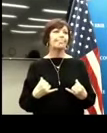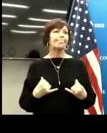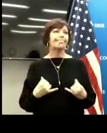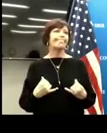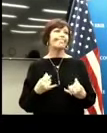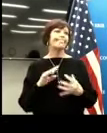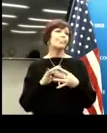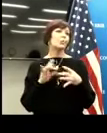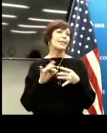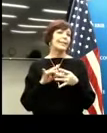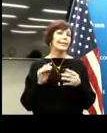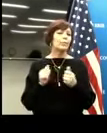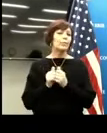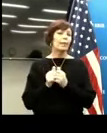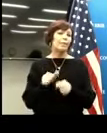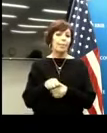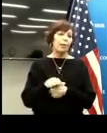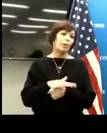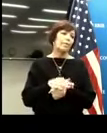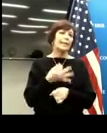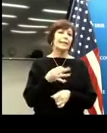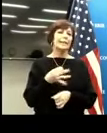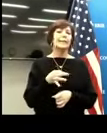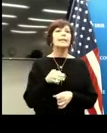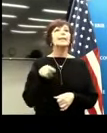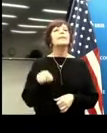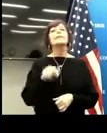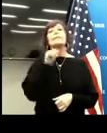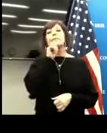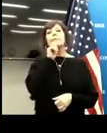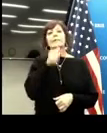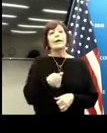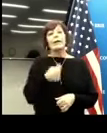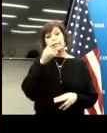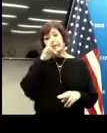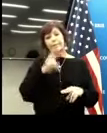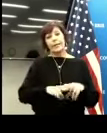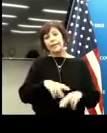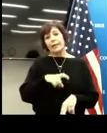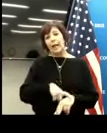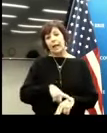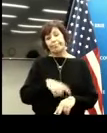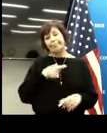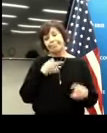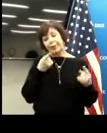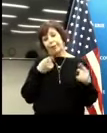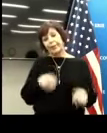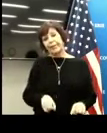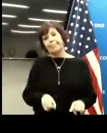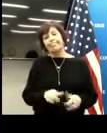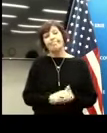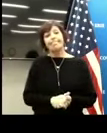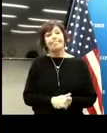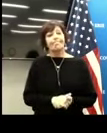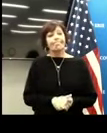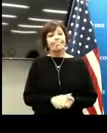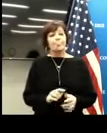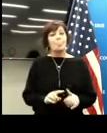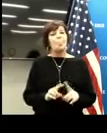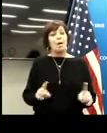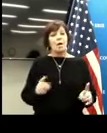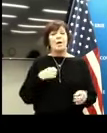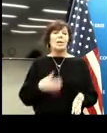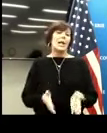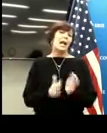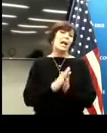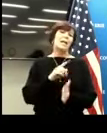briefing with regards to COVID-19. This is not a fun time for anyone, I agree with that, but I would ask everyone to